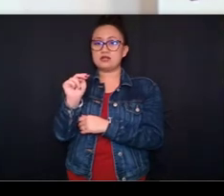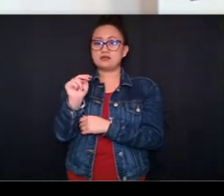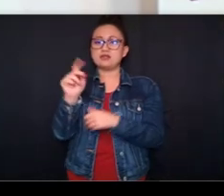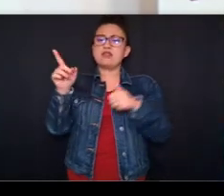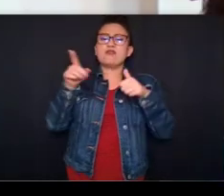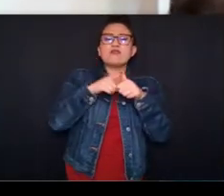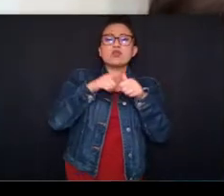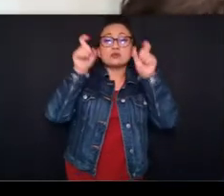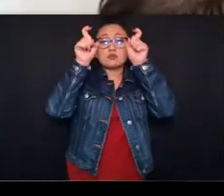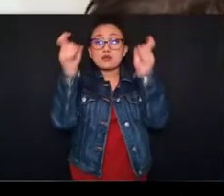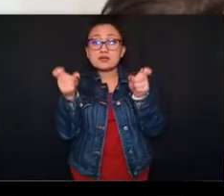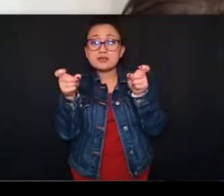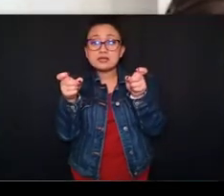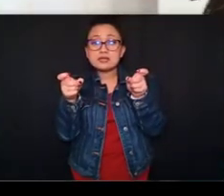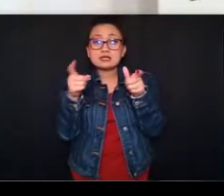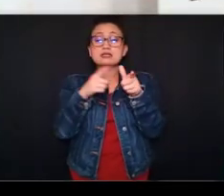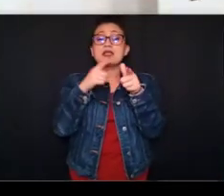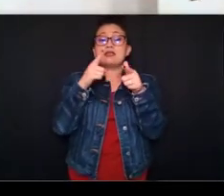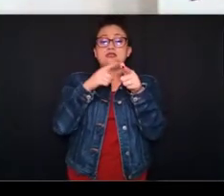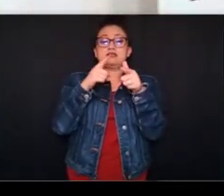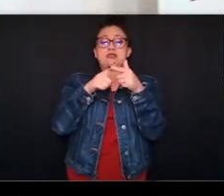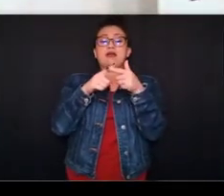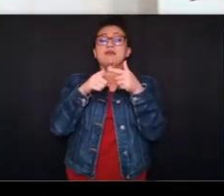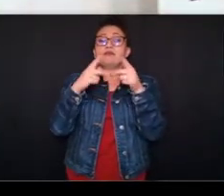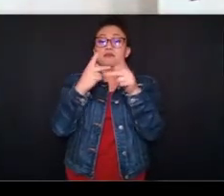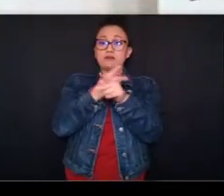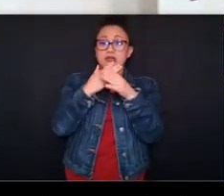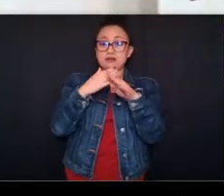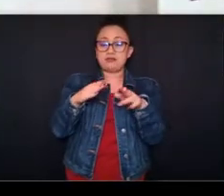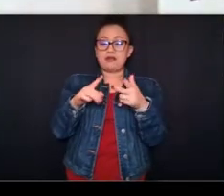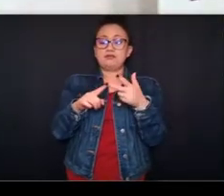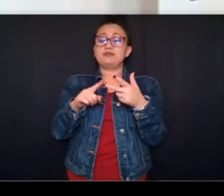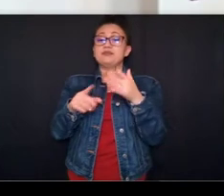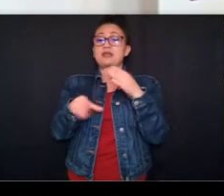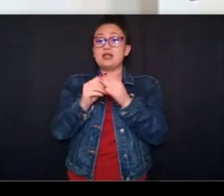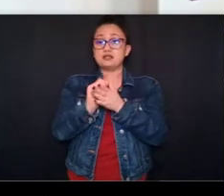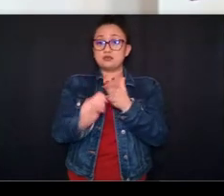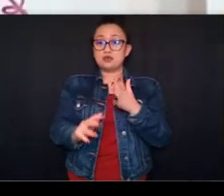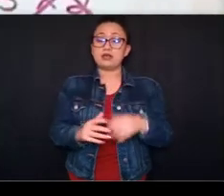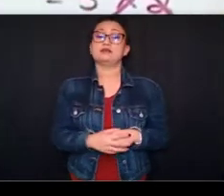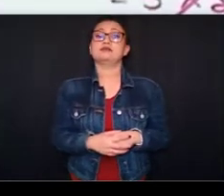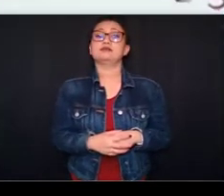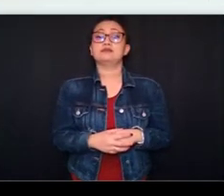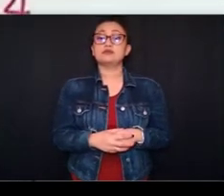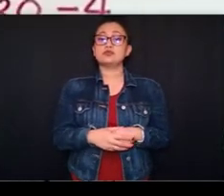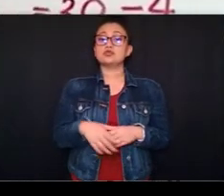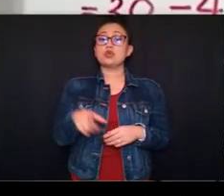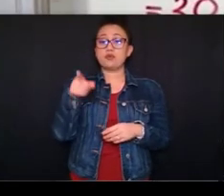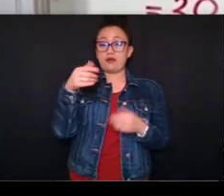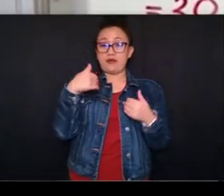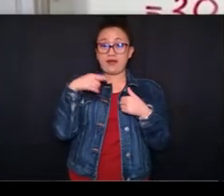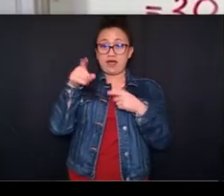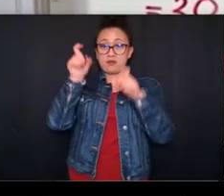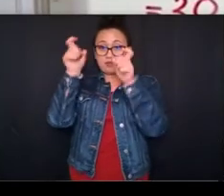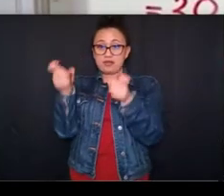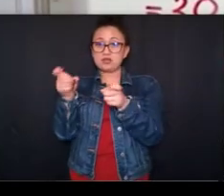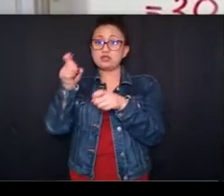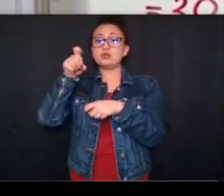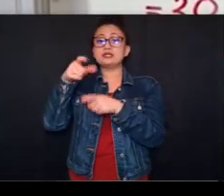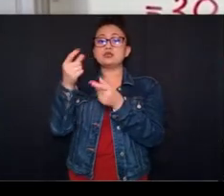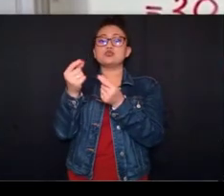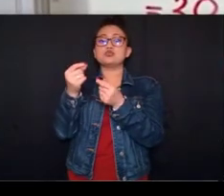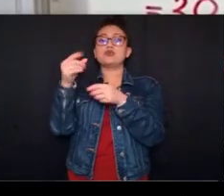subtracting. But notice in this case that we have a parentheses here, so we know we have to do what's inside the parentheses. Now here's the catch. Whenever I showed you the order